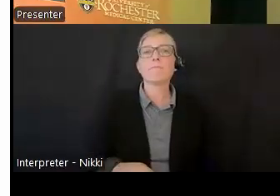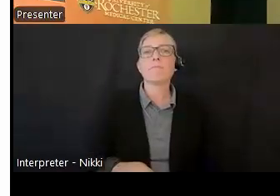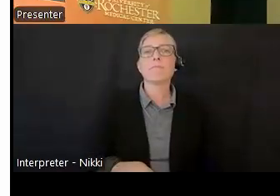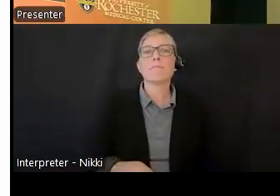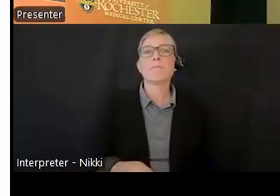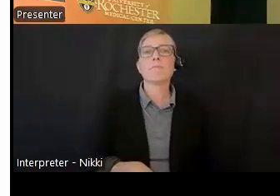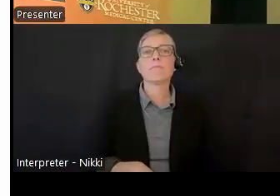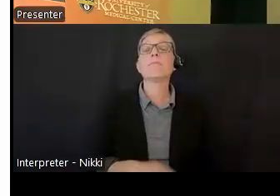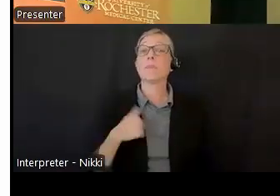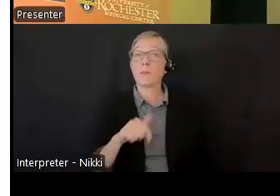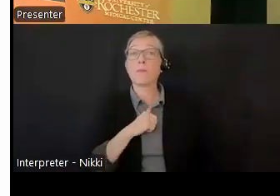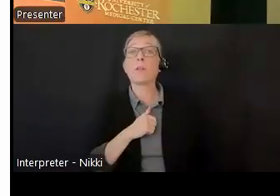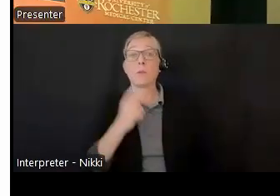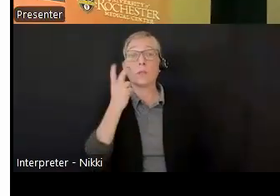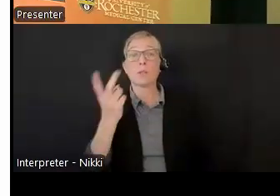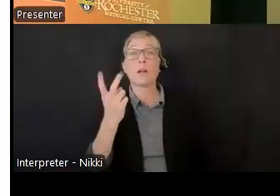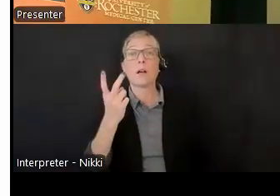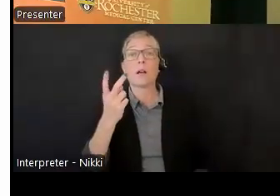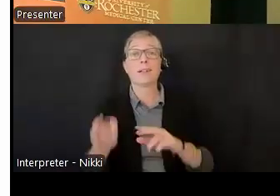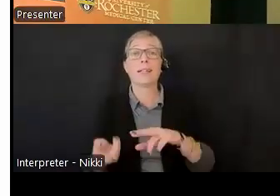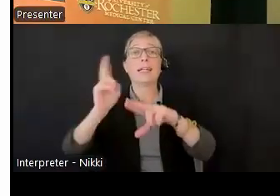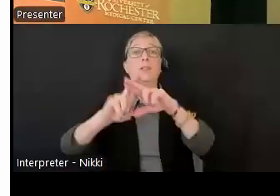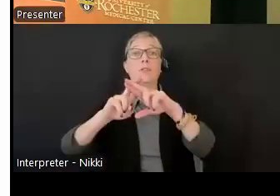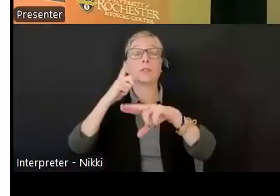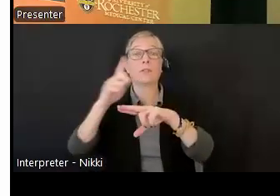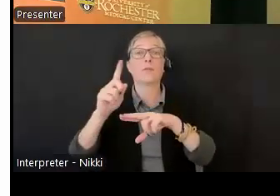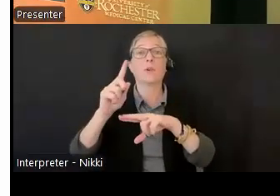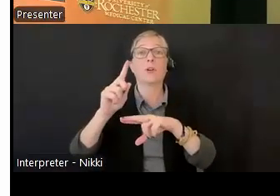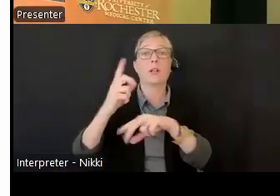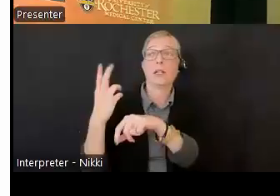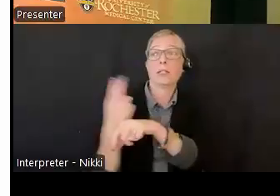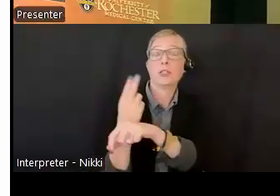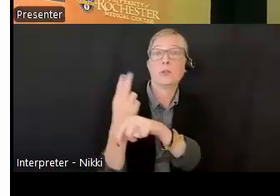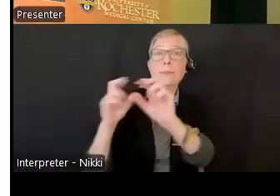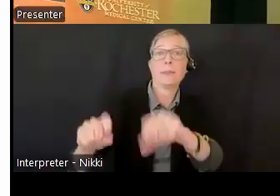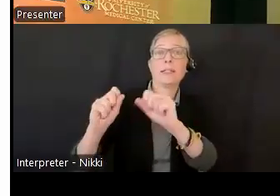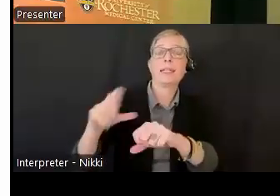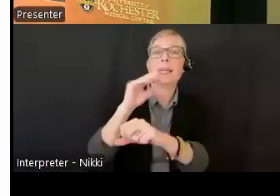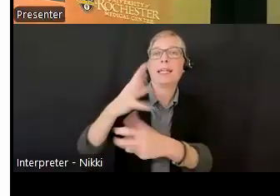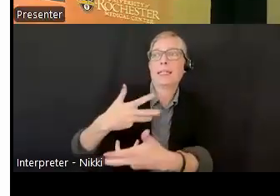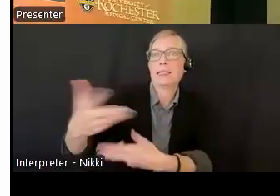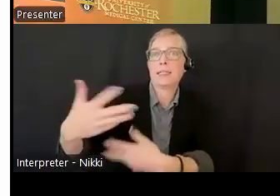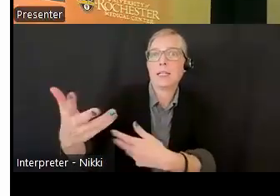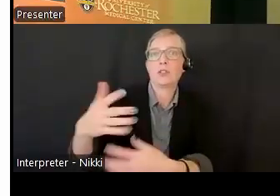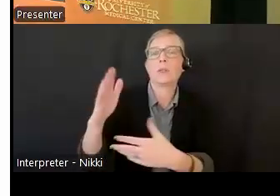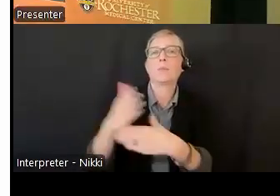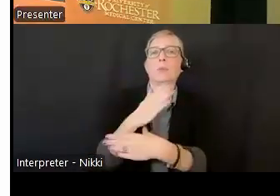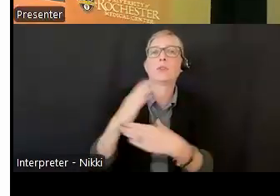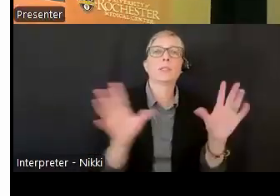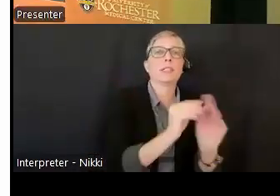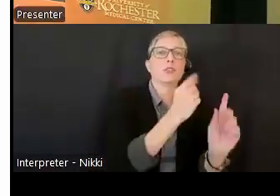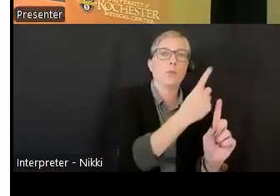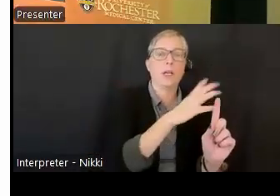reported increase of engagement and usability from session 1 to session 2, with no significant difference in